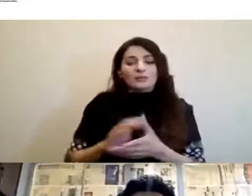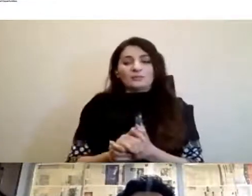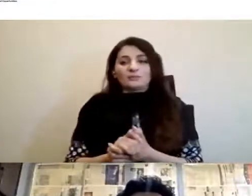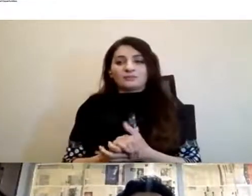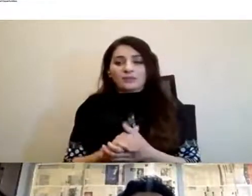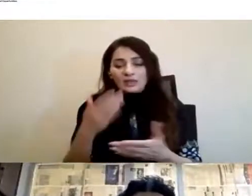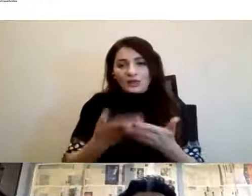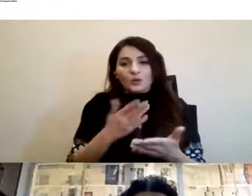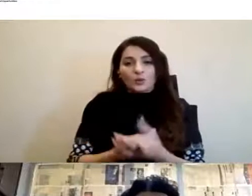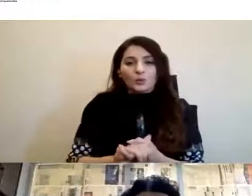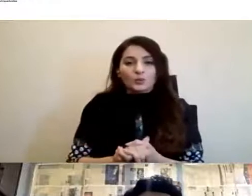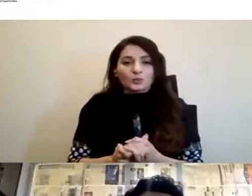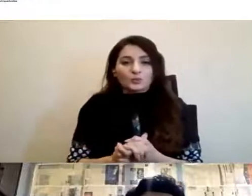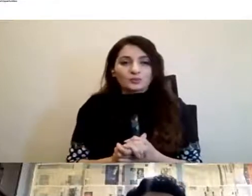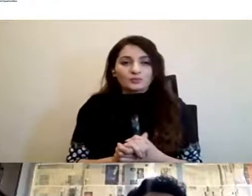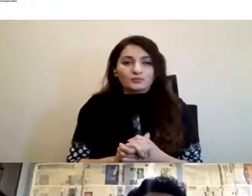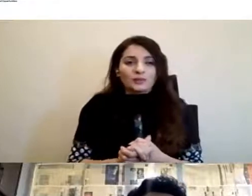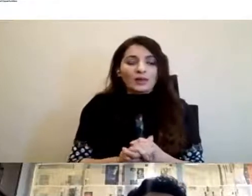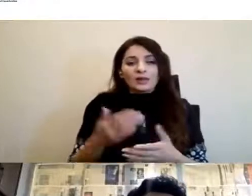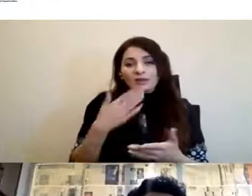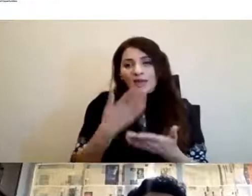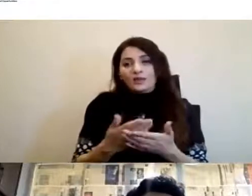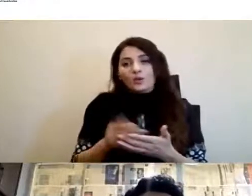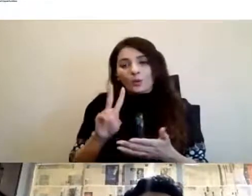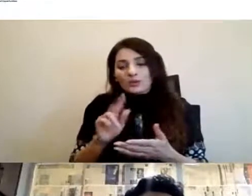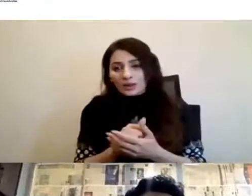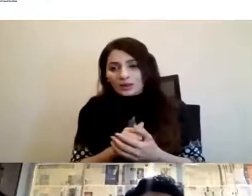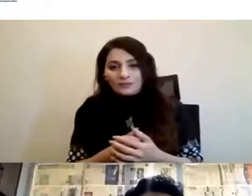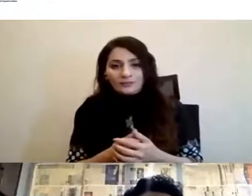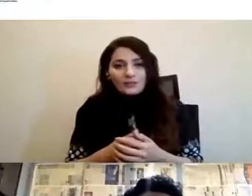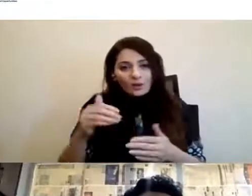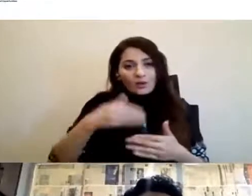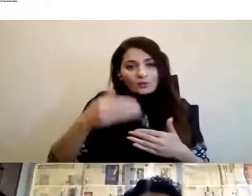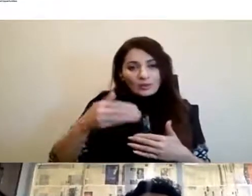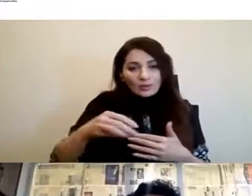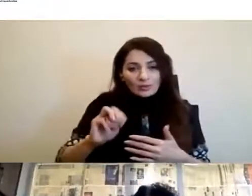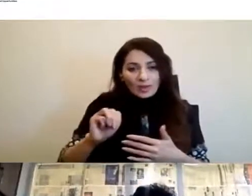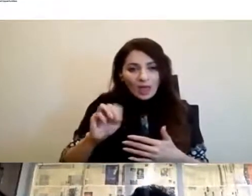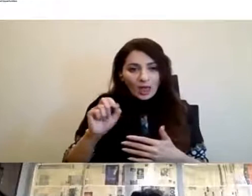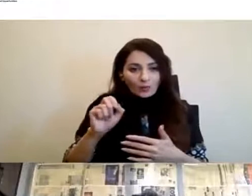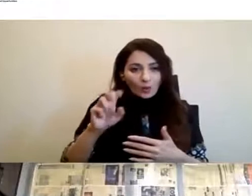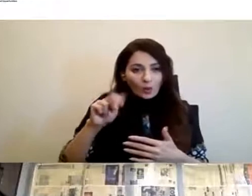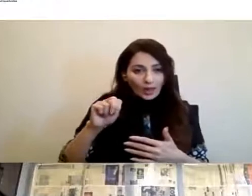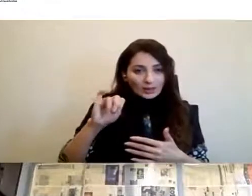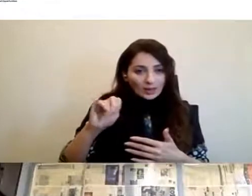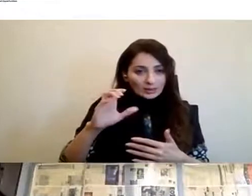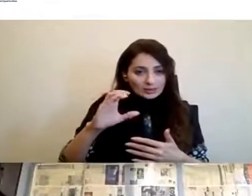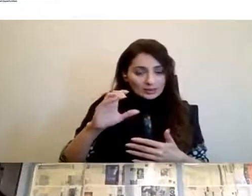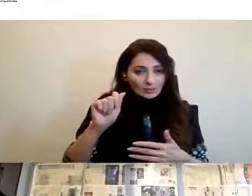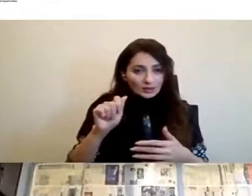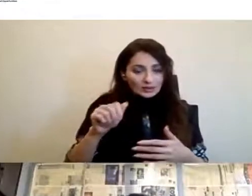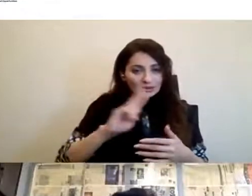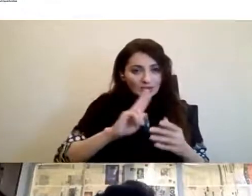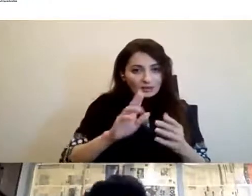you. Thank you, Bhaskar. I'm going to move on to Monica. Can you share your perspective on the role of the